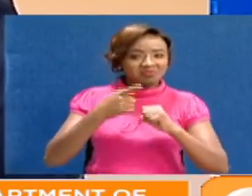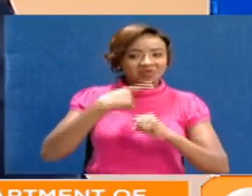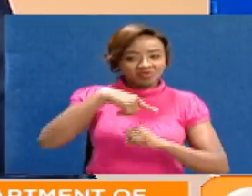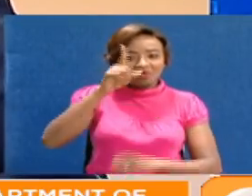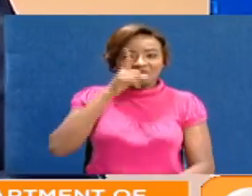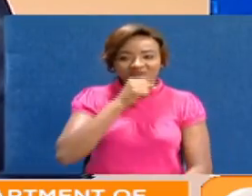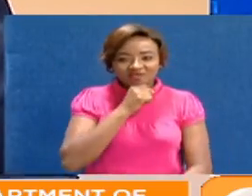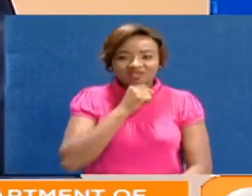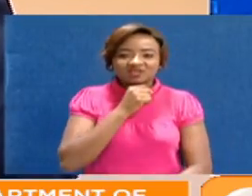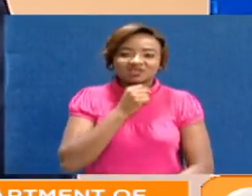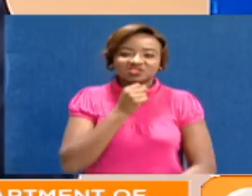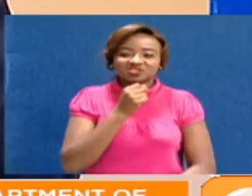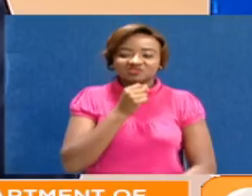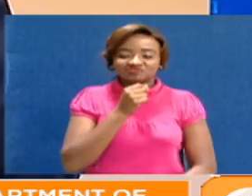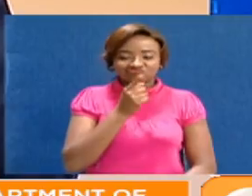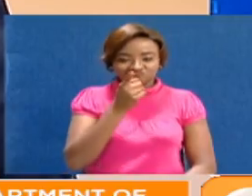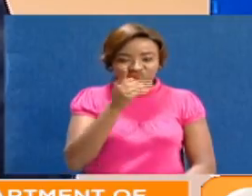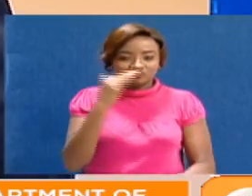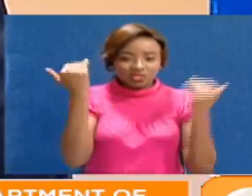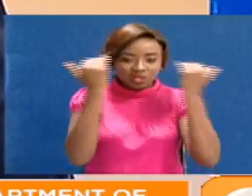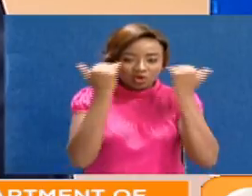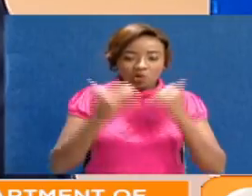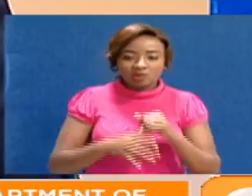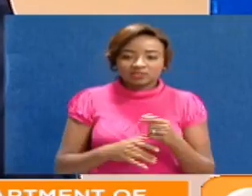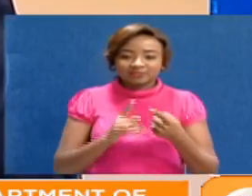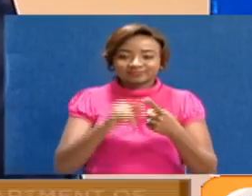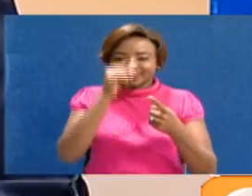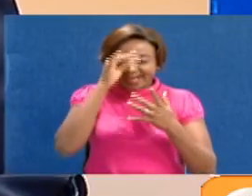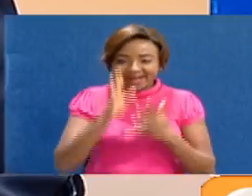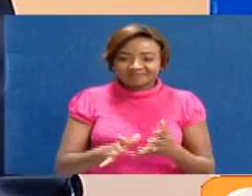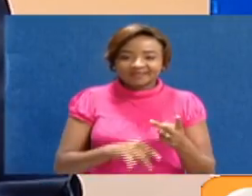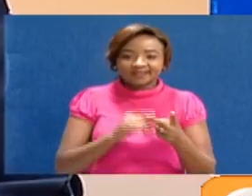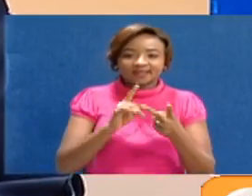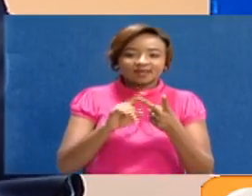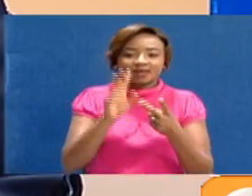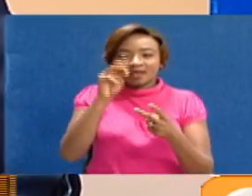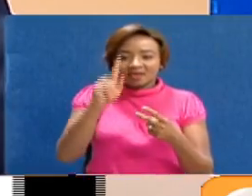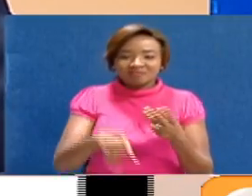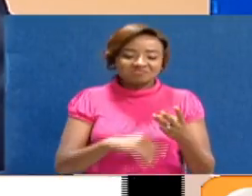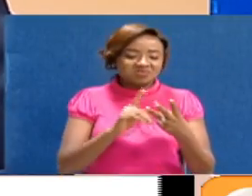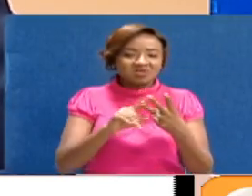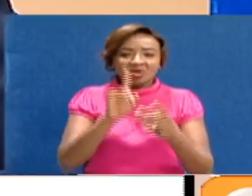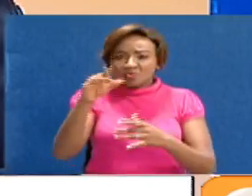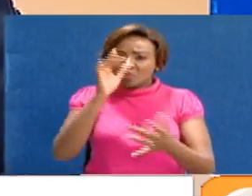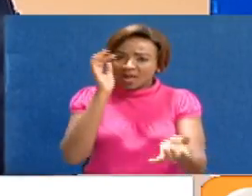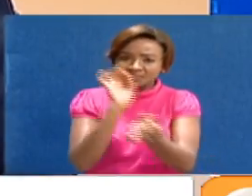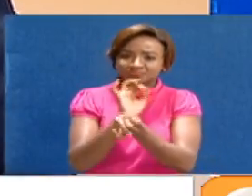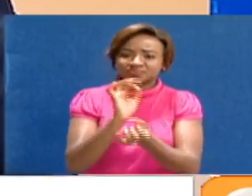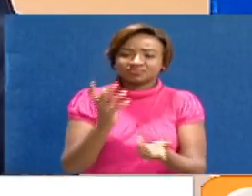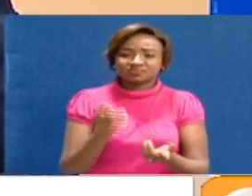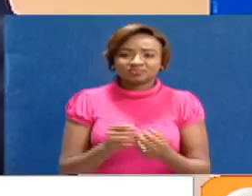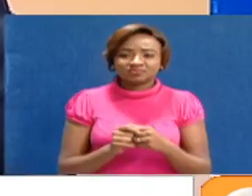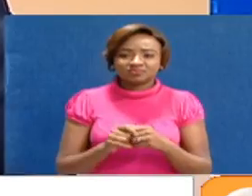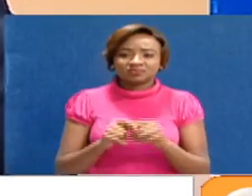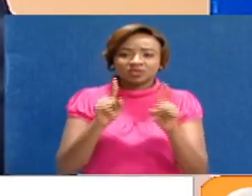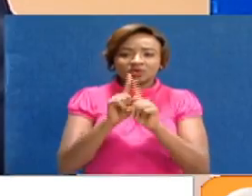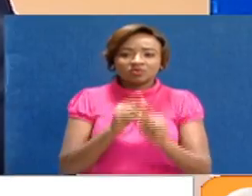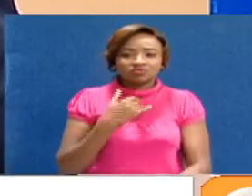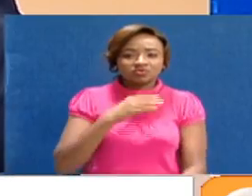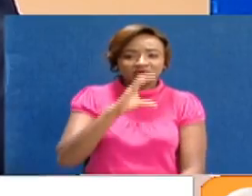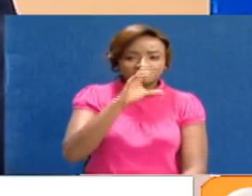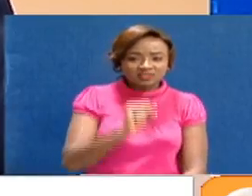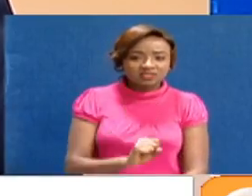name of governors, in the name of MPs. In fact, we've gotten one convicted. We have